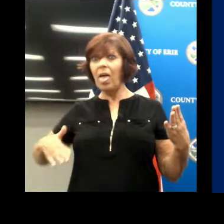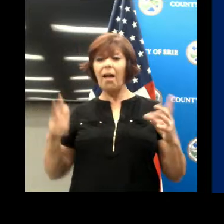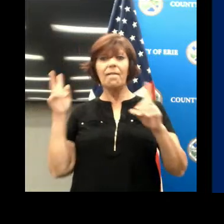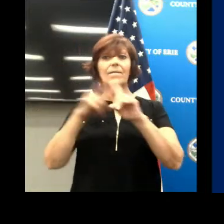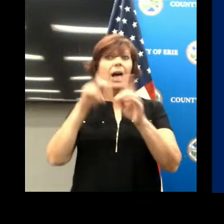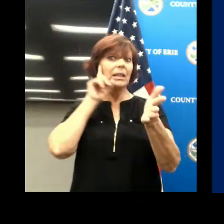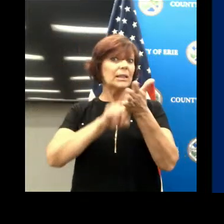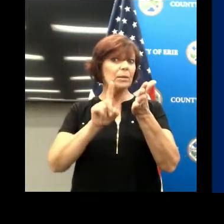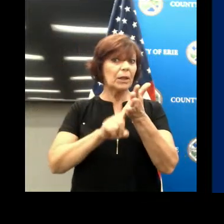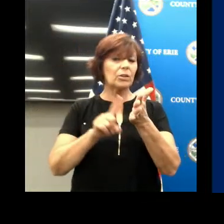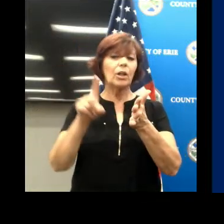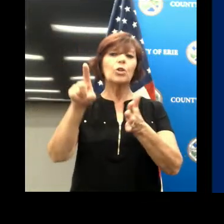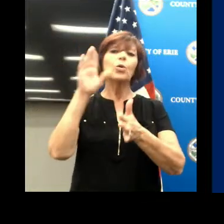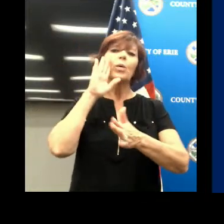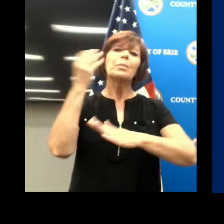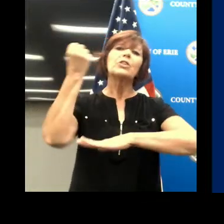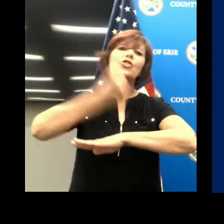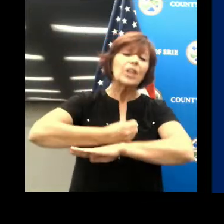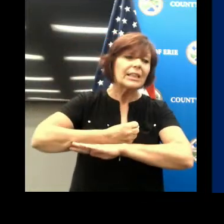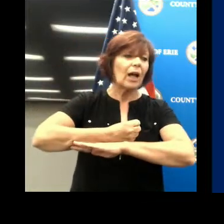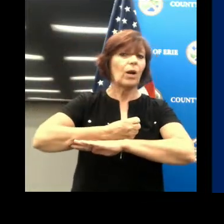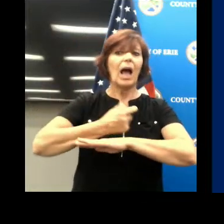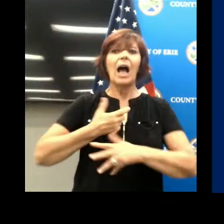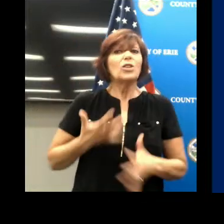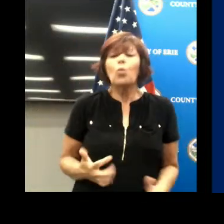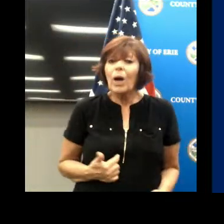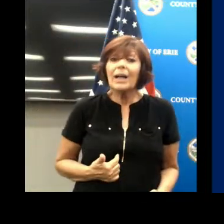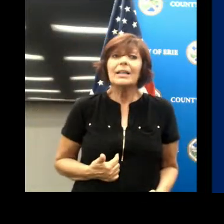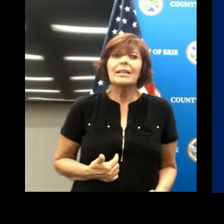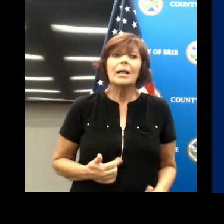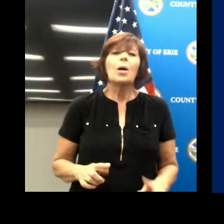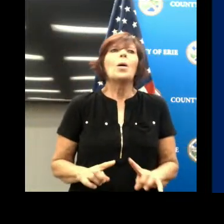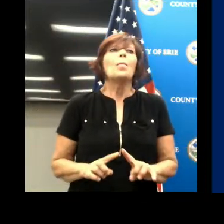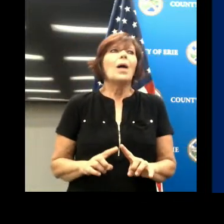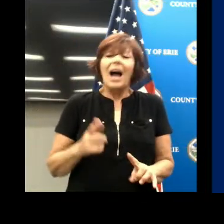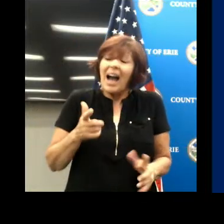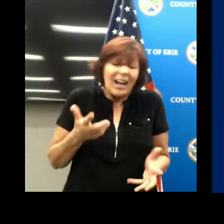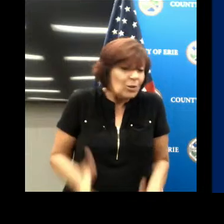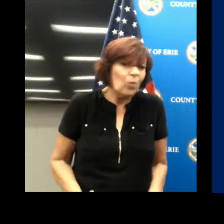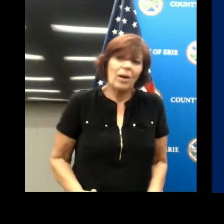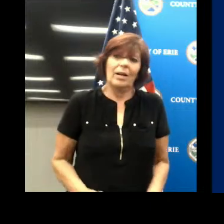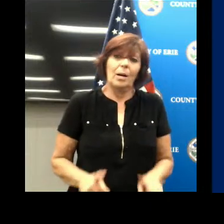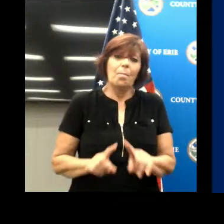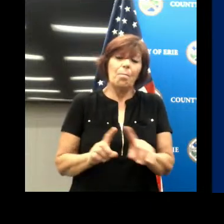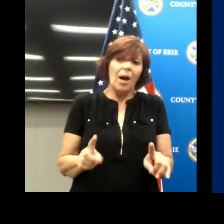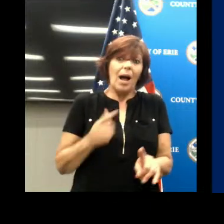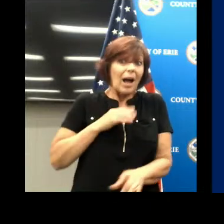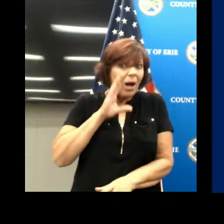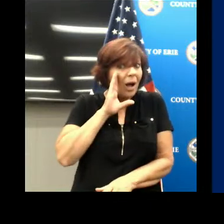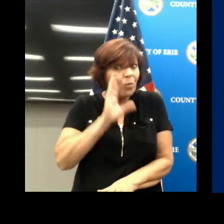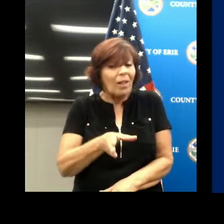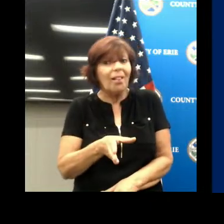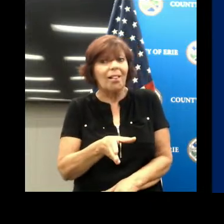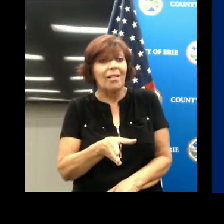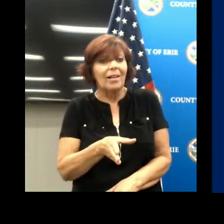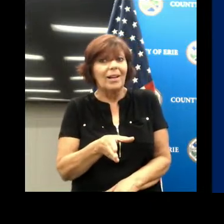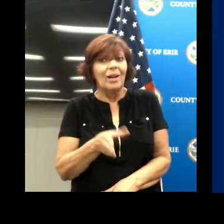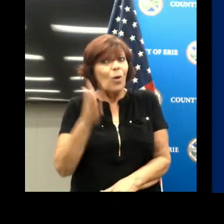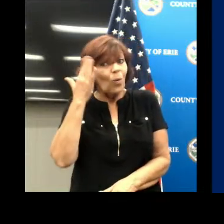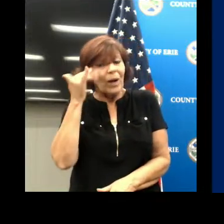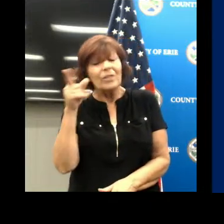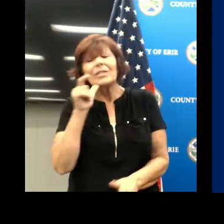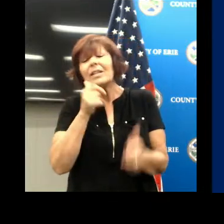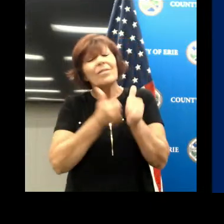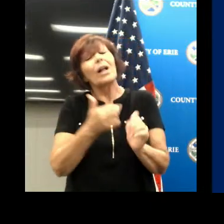inspection report with you, we're going to shut you down. We don't want to. We don't. but we will because you haven't followed the